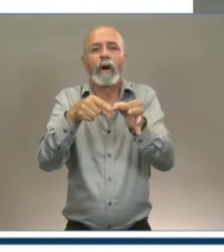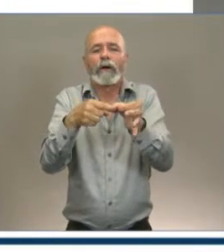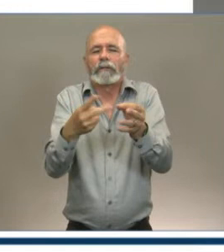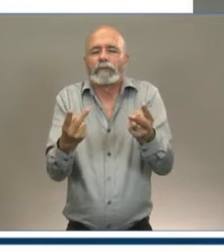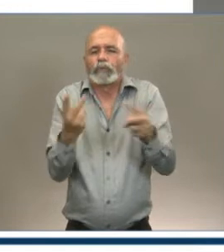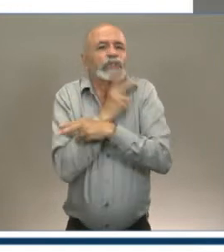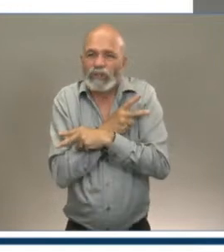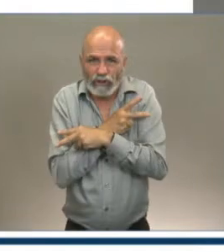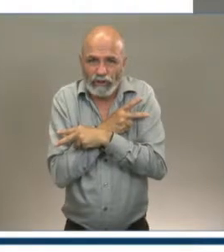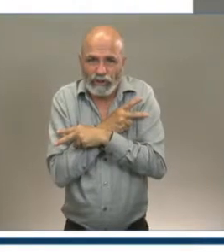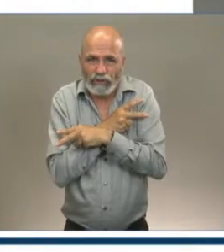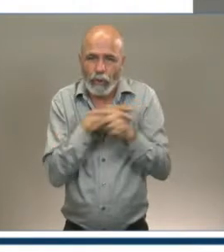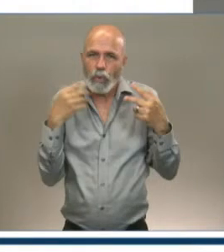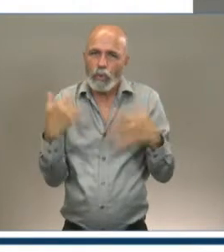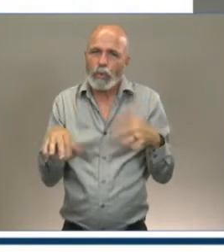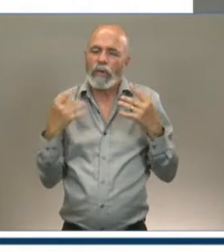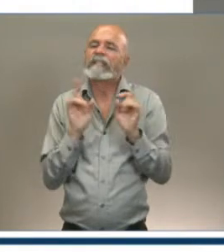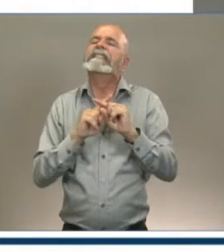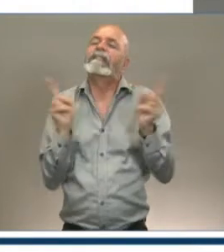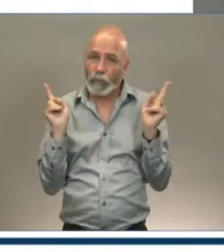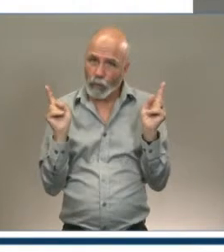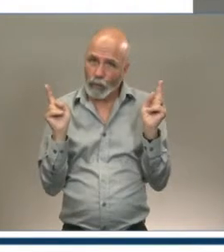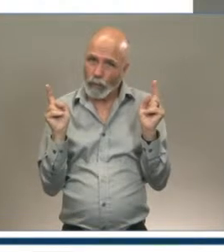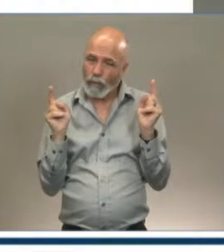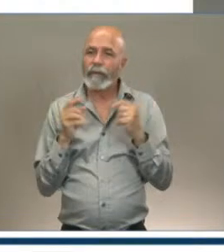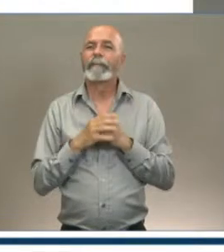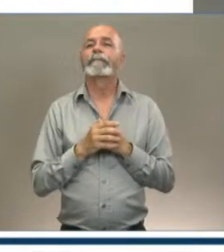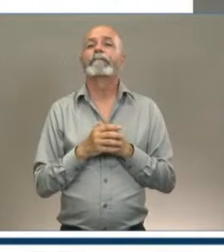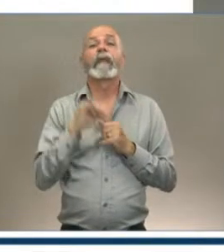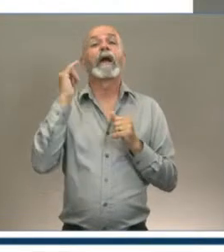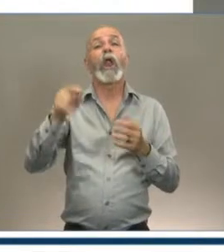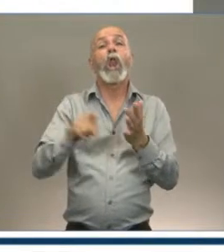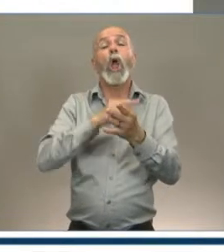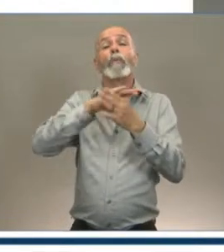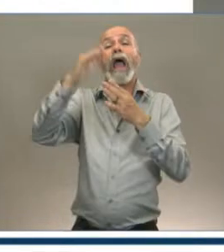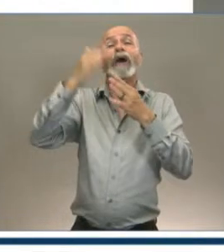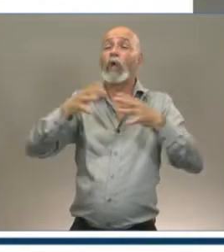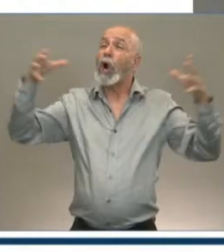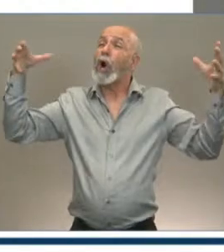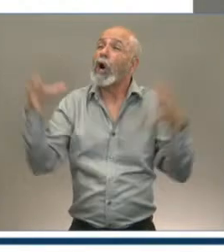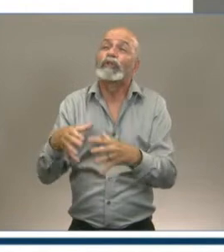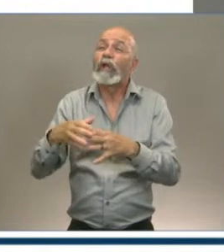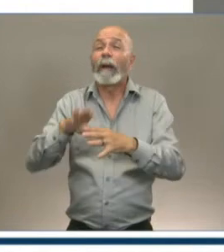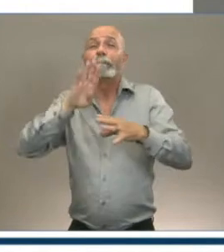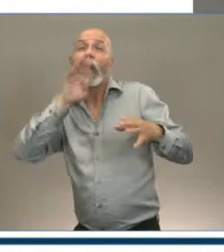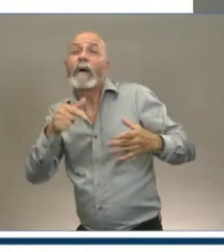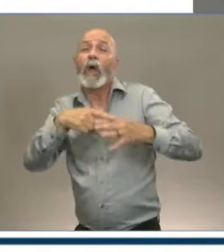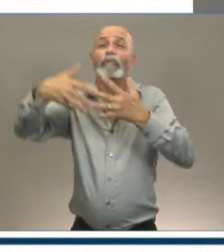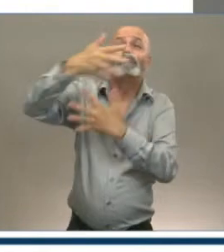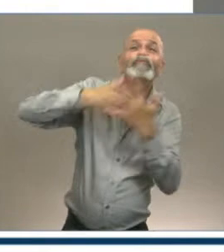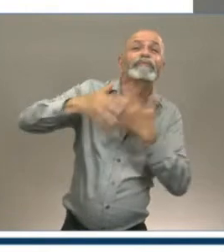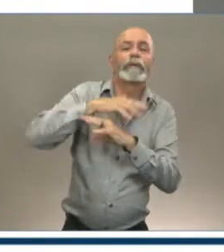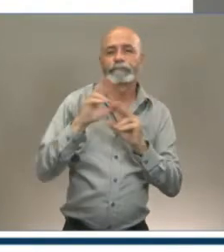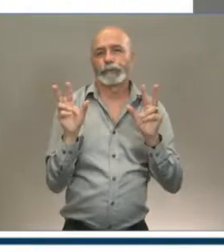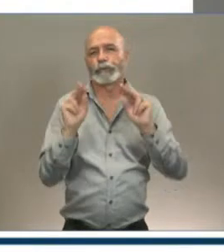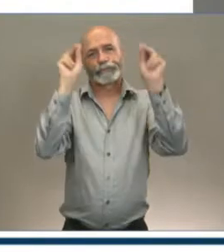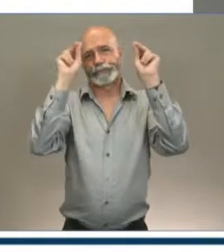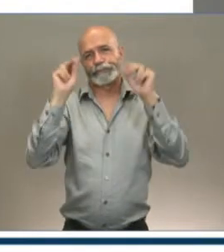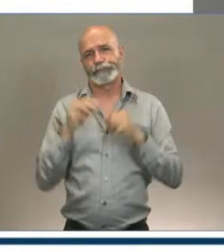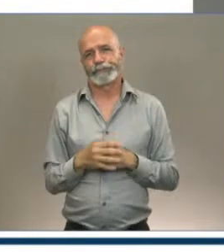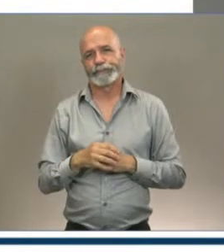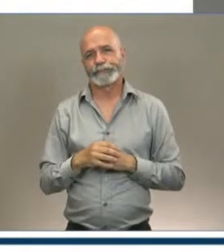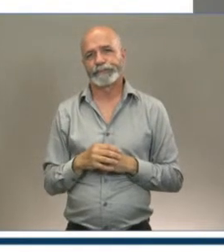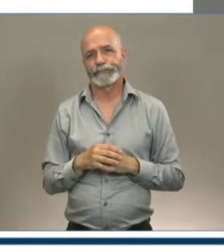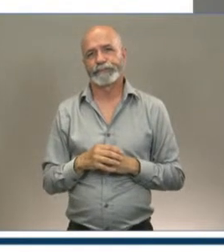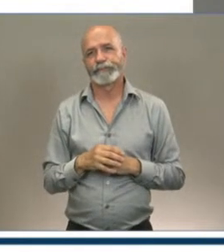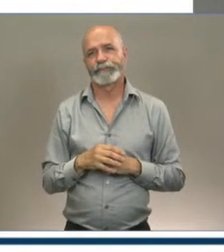now. So this long weekend cannot be the social occasion that we are used to. People cannot get together